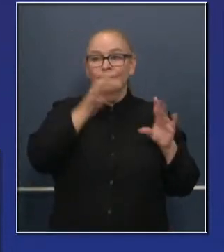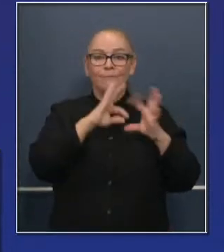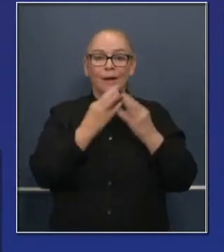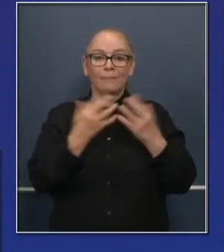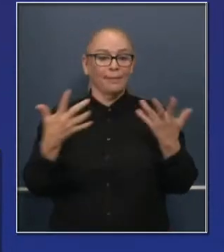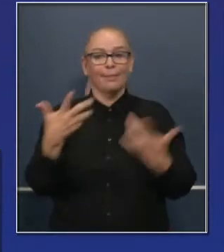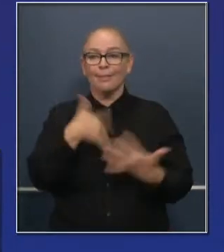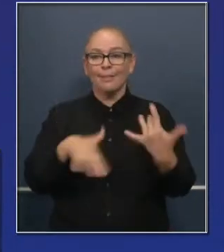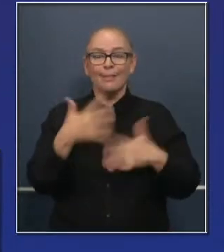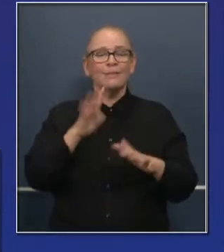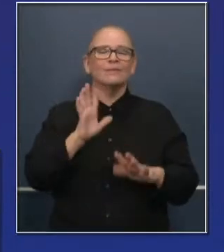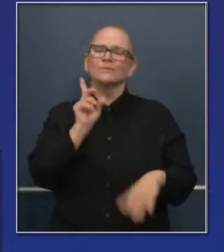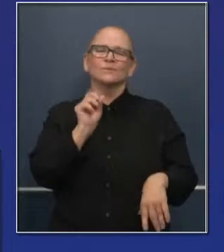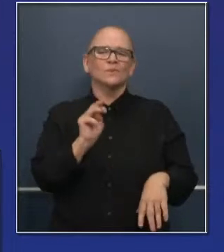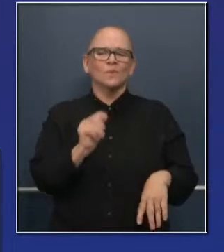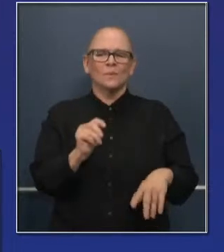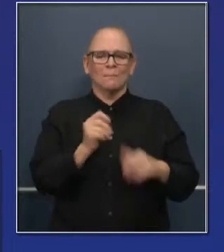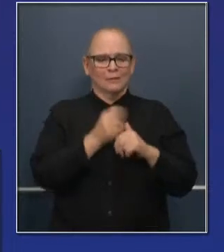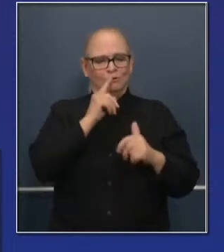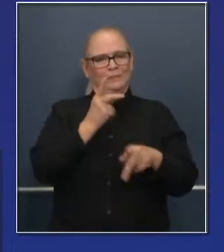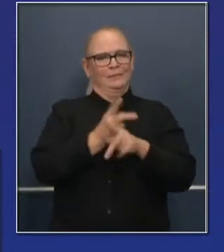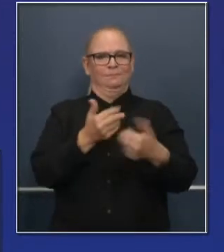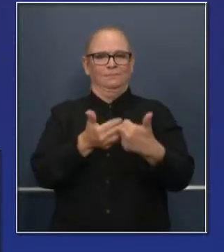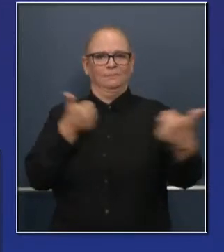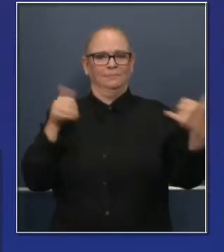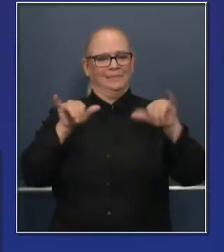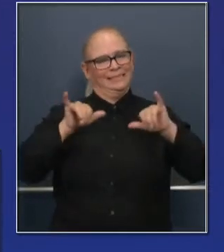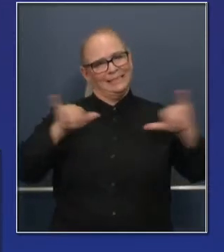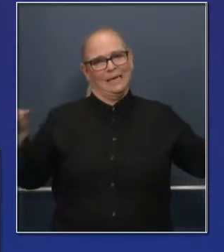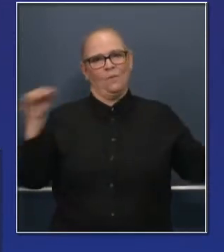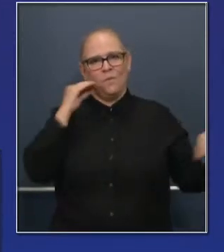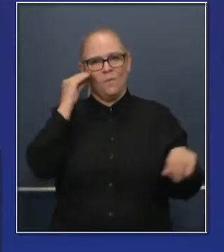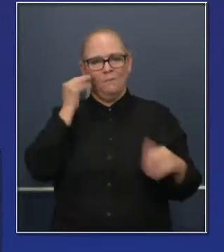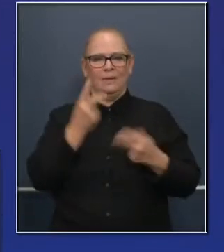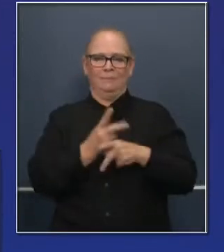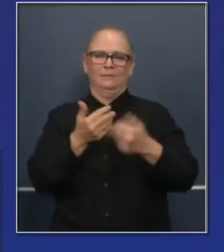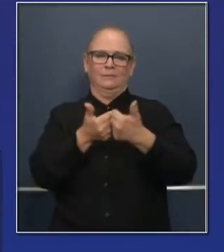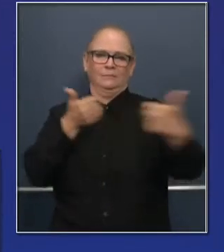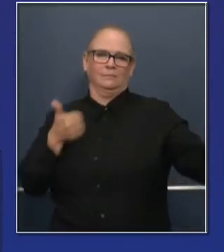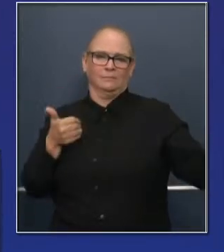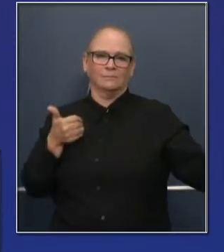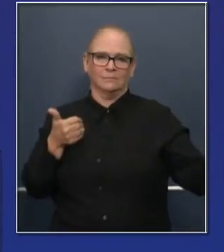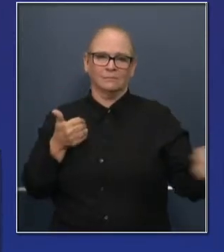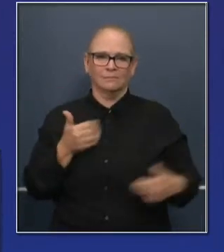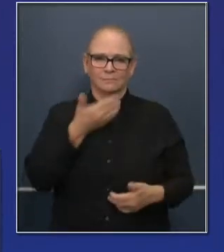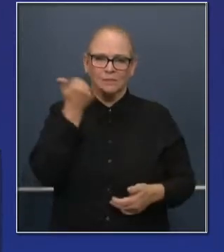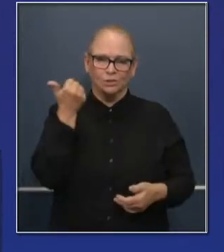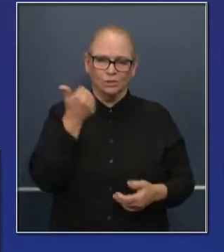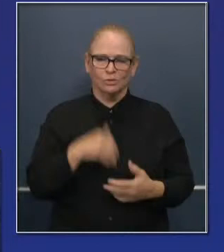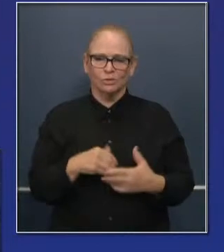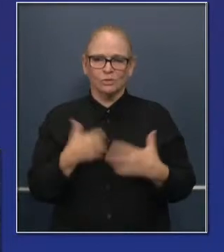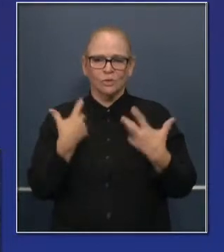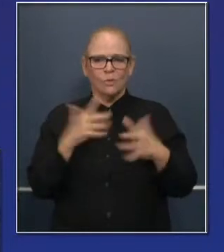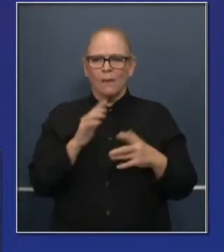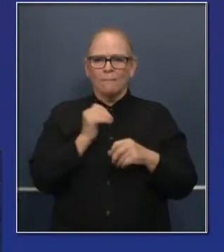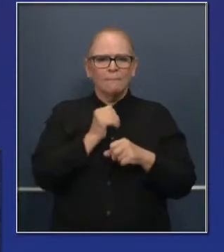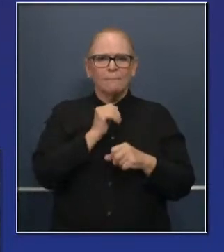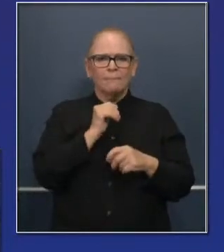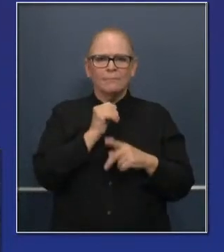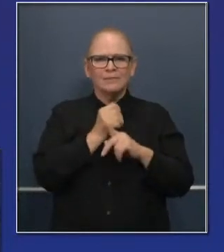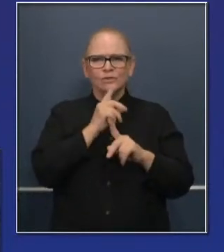connecting with loved ones and mixing in a way that can increase the likelihood of the